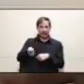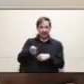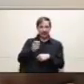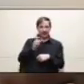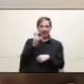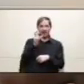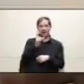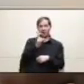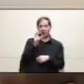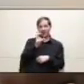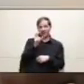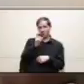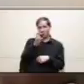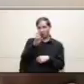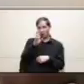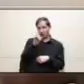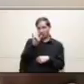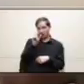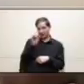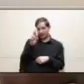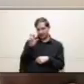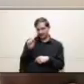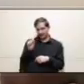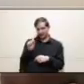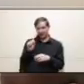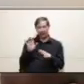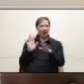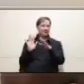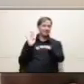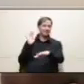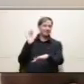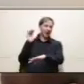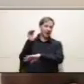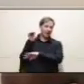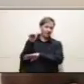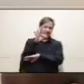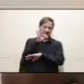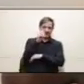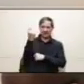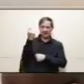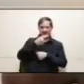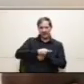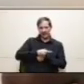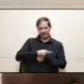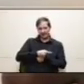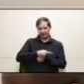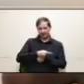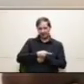creditors, well above the 30-day requirement, and that